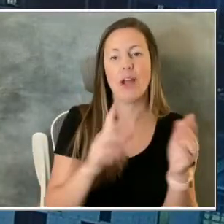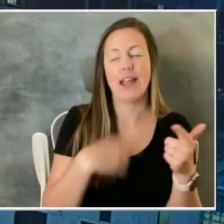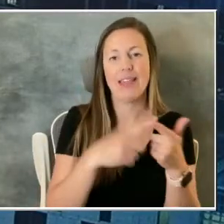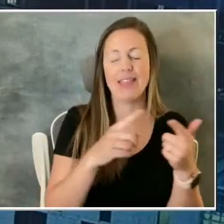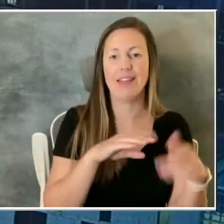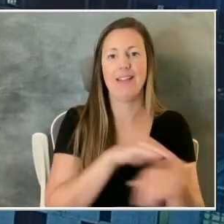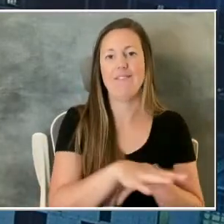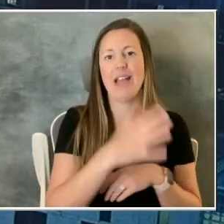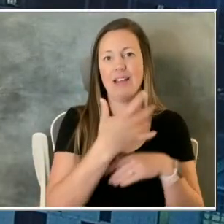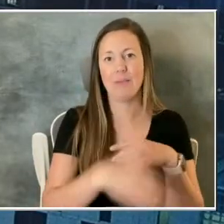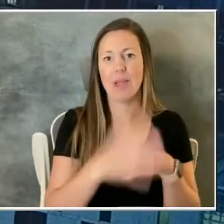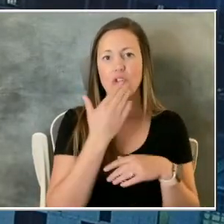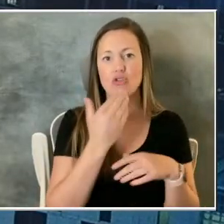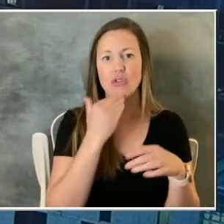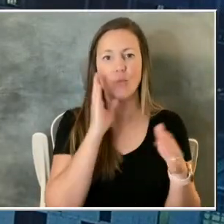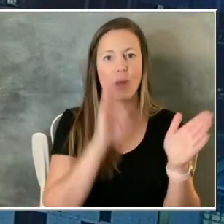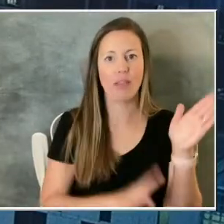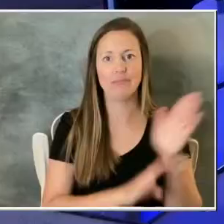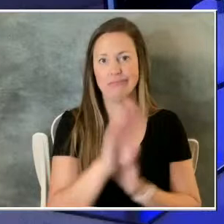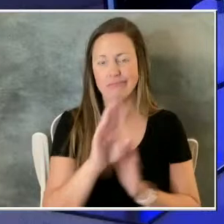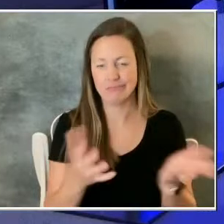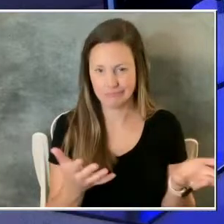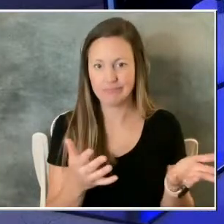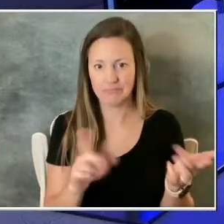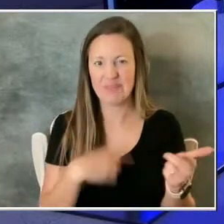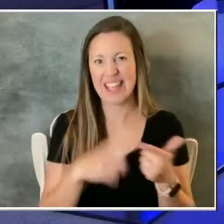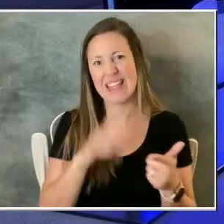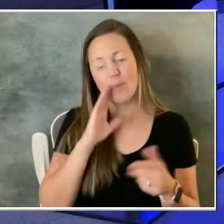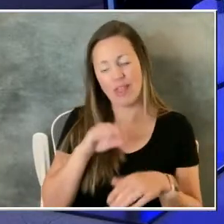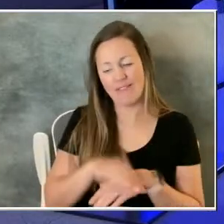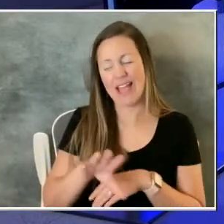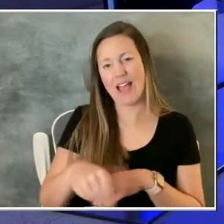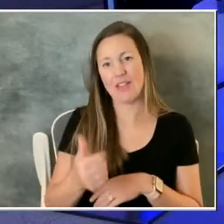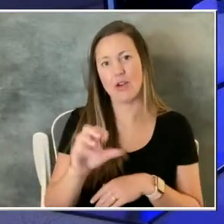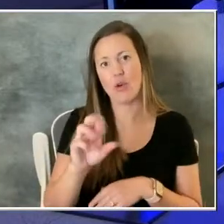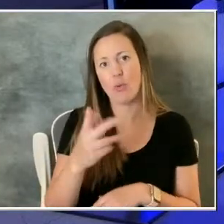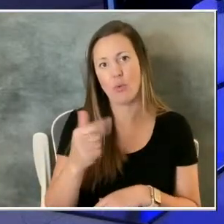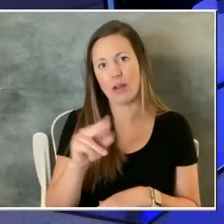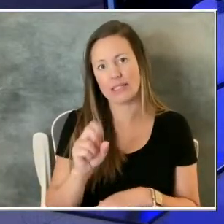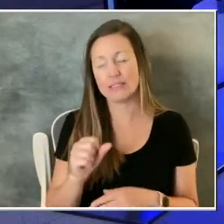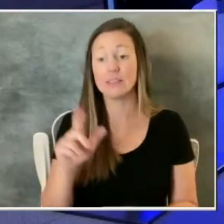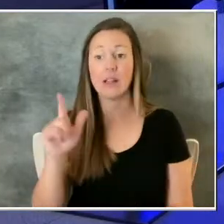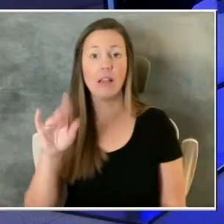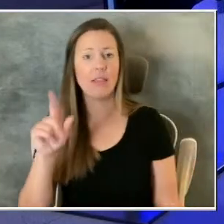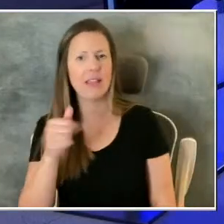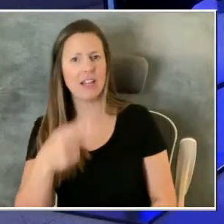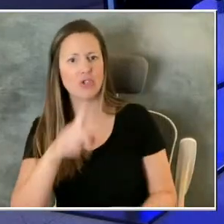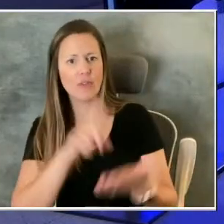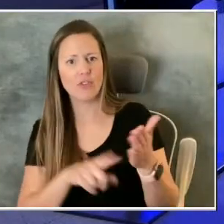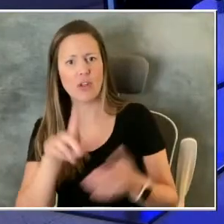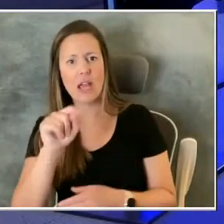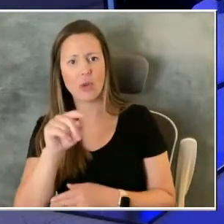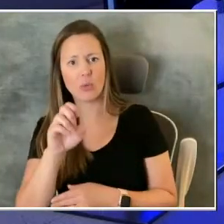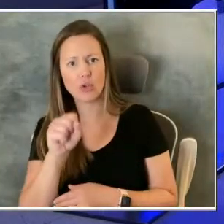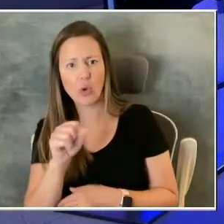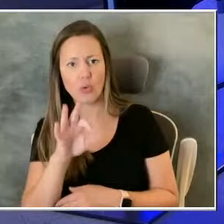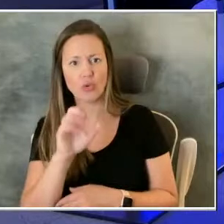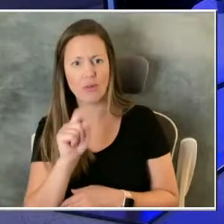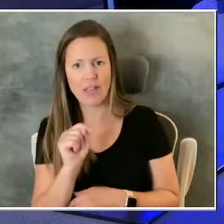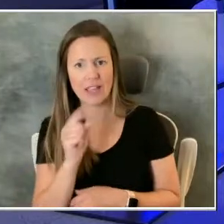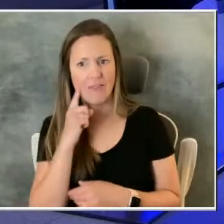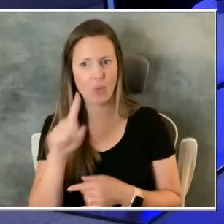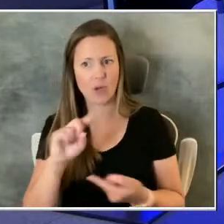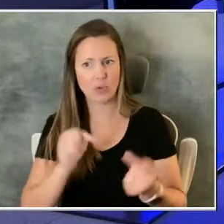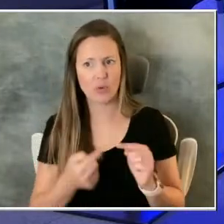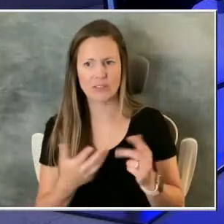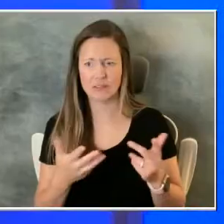downstream effects to other organ systems. Erin has a question. Linda, do you ever check your toes or feet for sores? All the time. Okay, tell us a little bit about